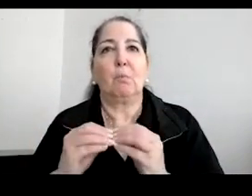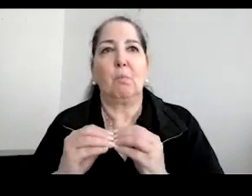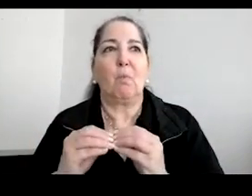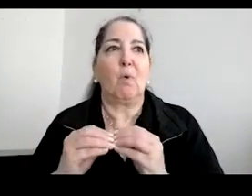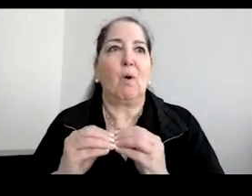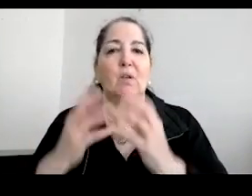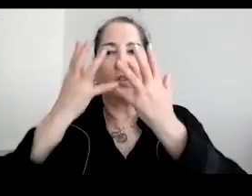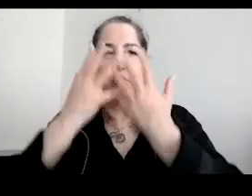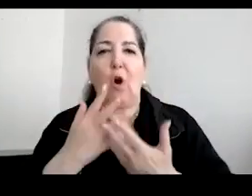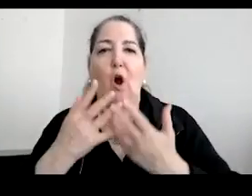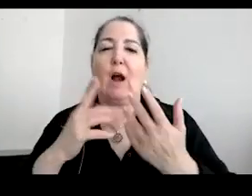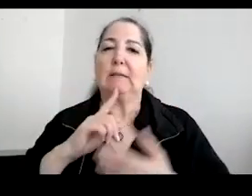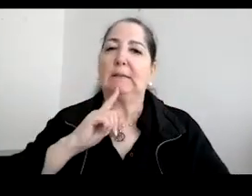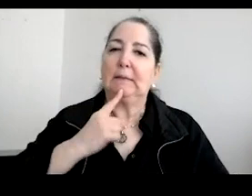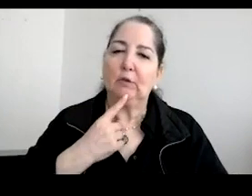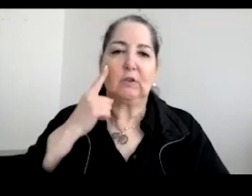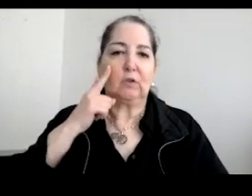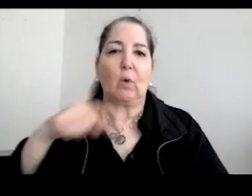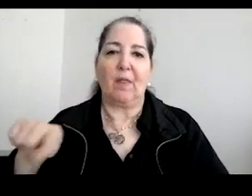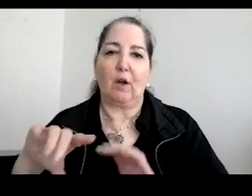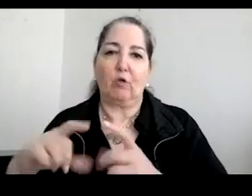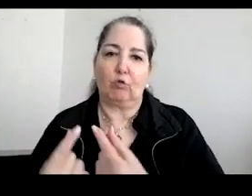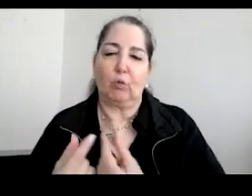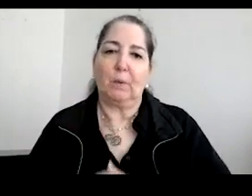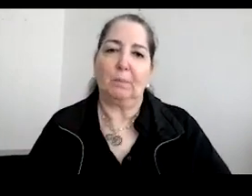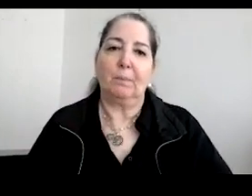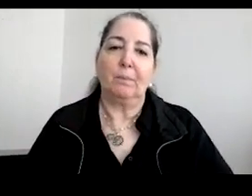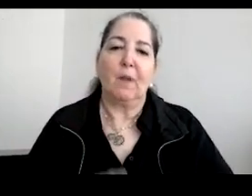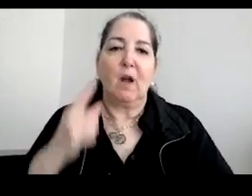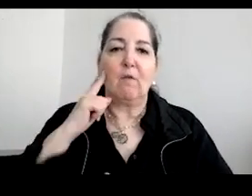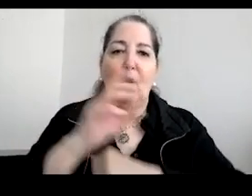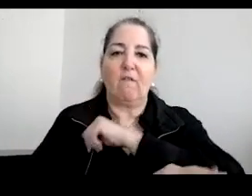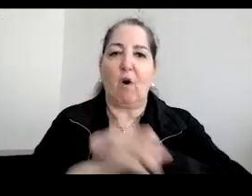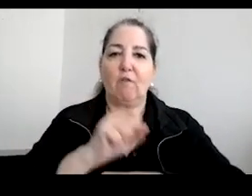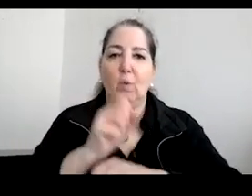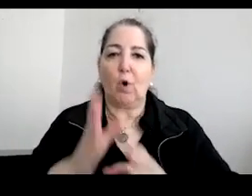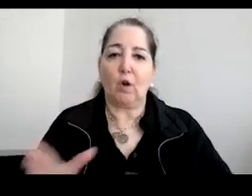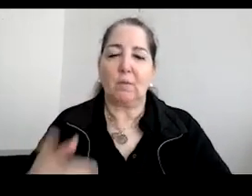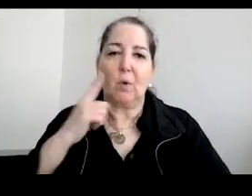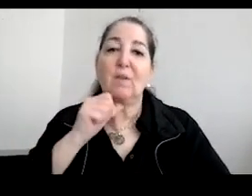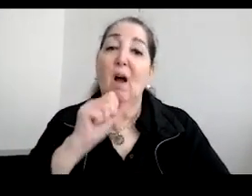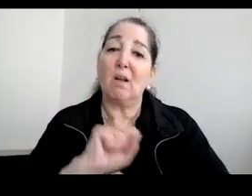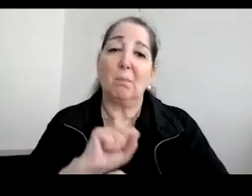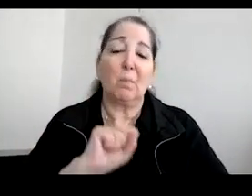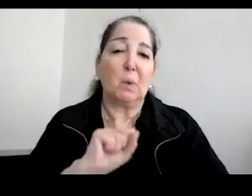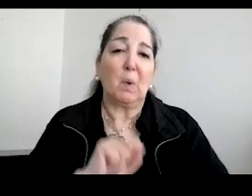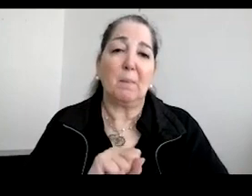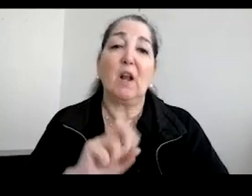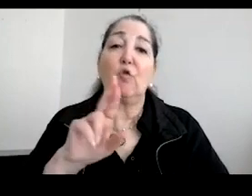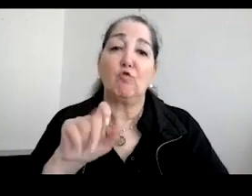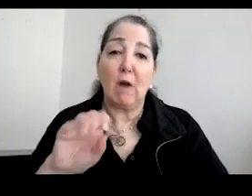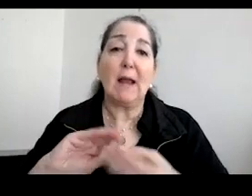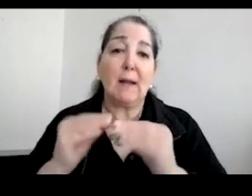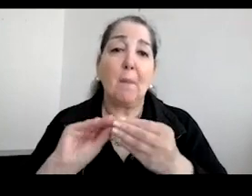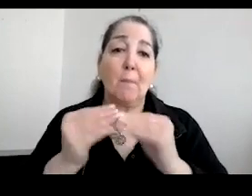Slightly more severe than that figure would suggest for foreign workers overall, just on their unemployment rate. But more importantly,